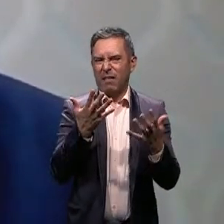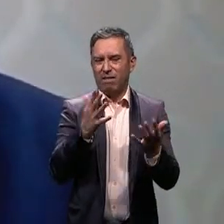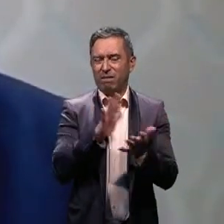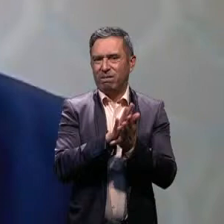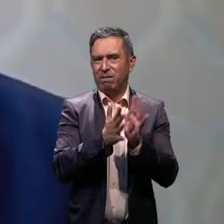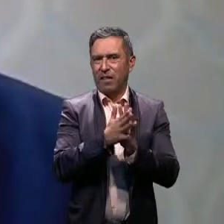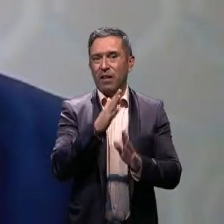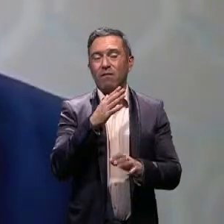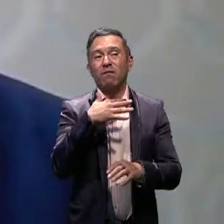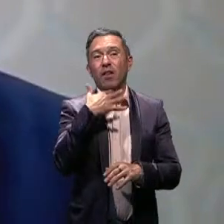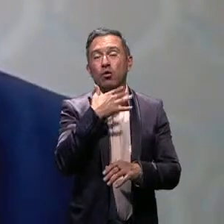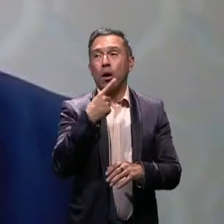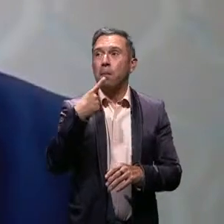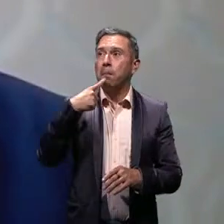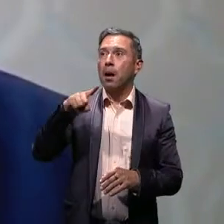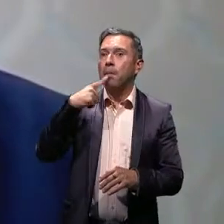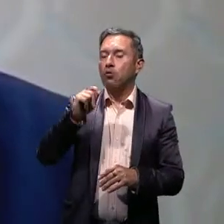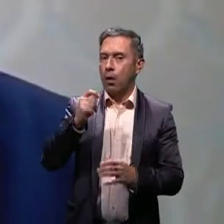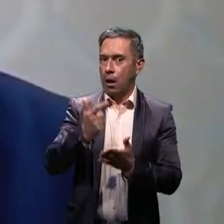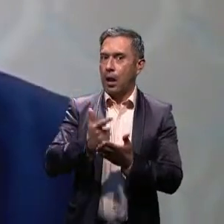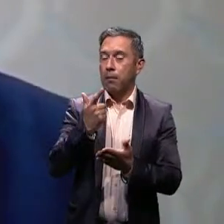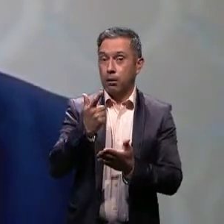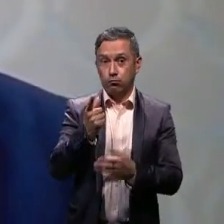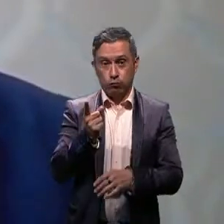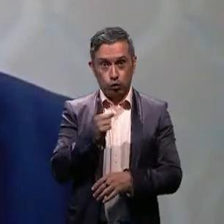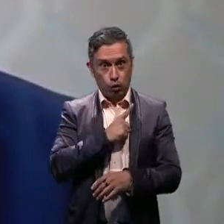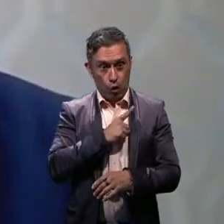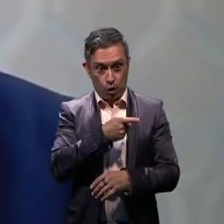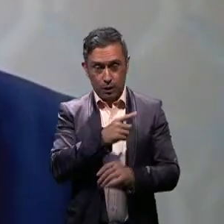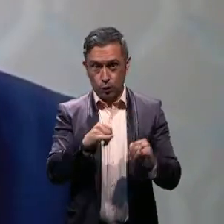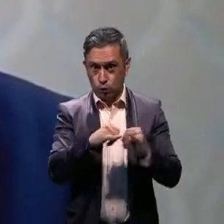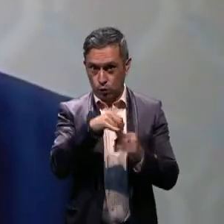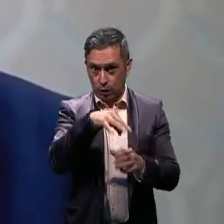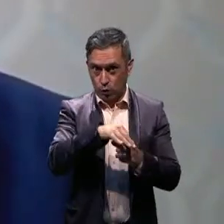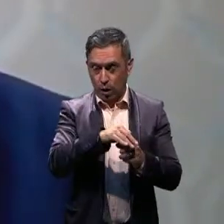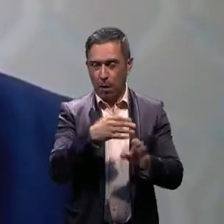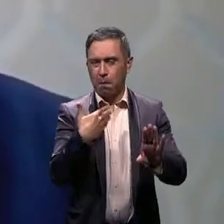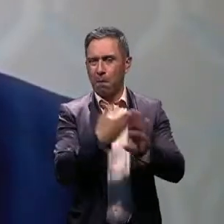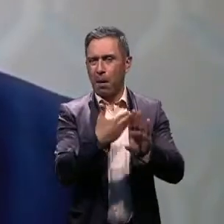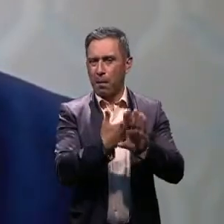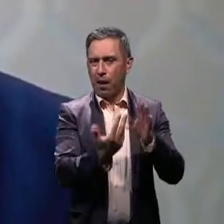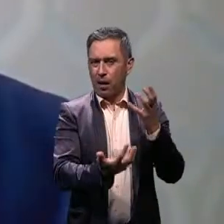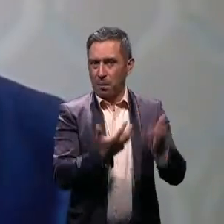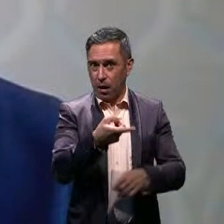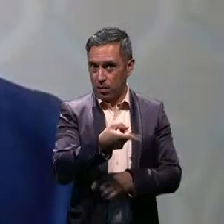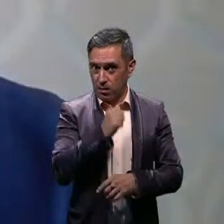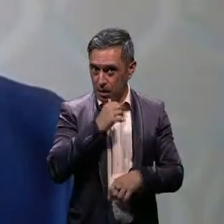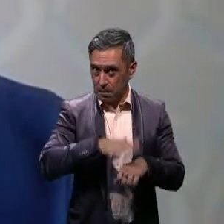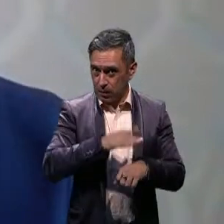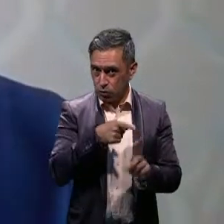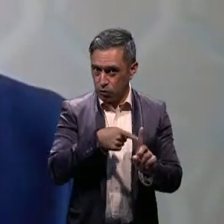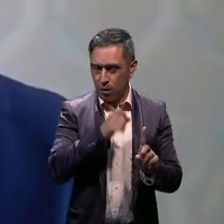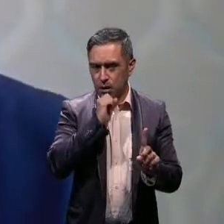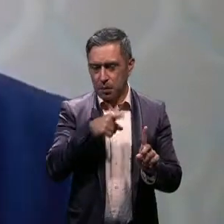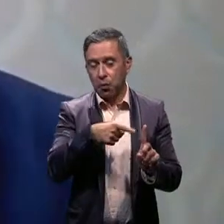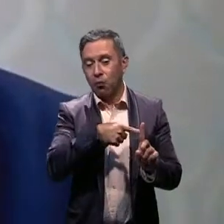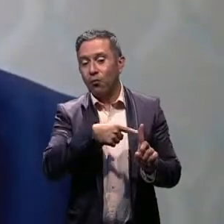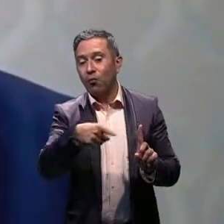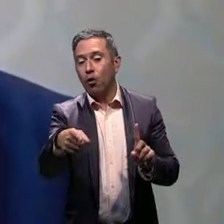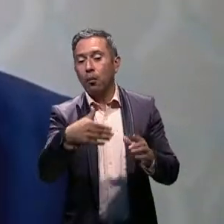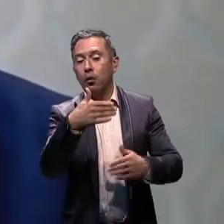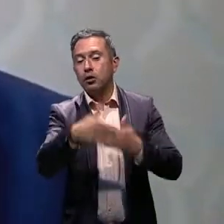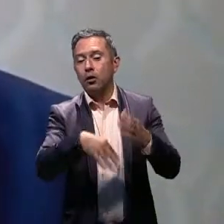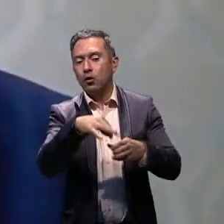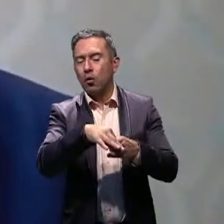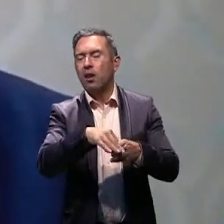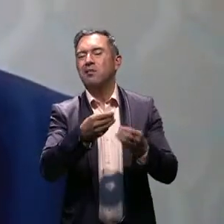so serious because they do not only have to do with the electoral authorities, and they are not only limited to elections,